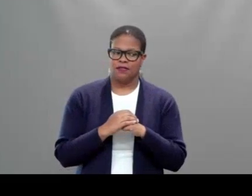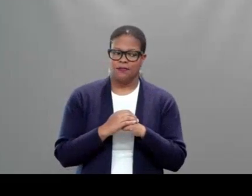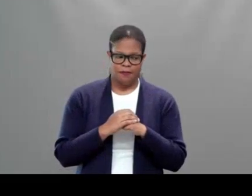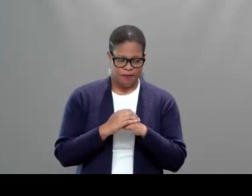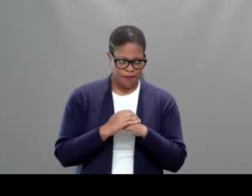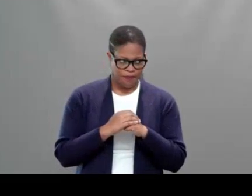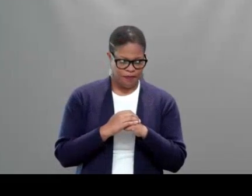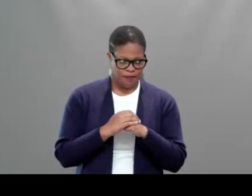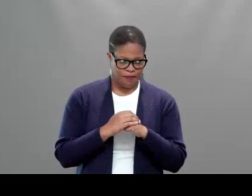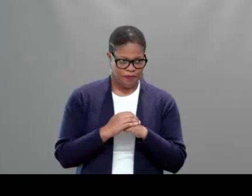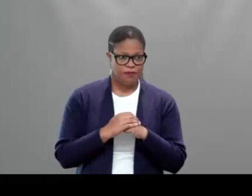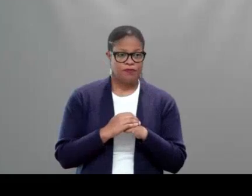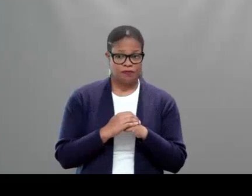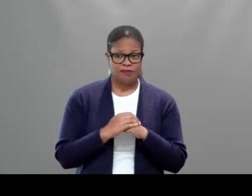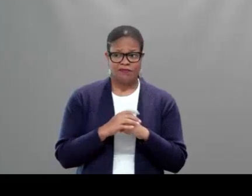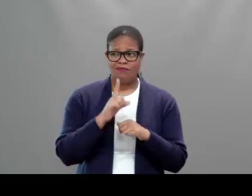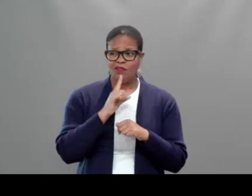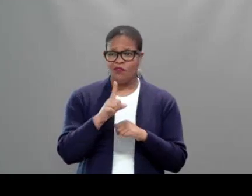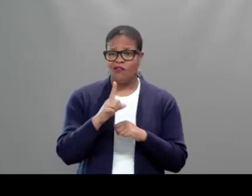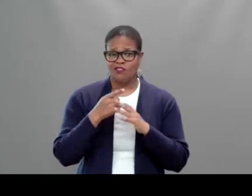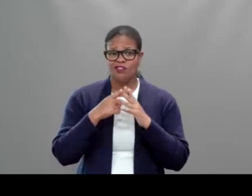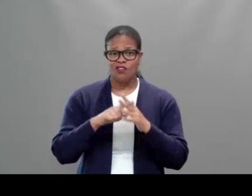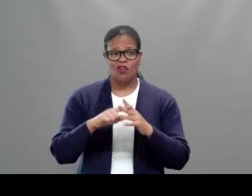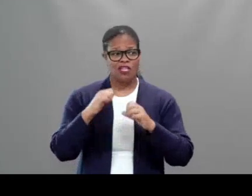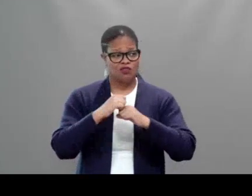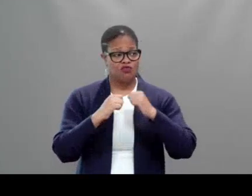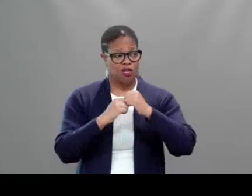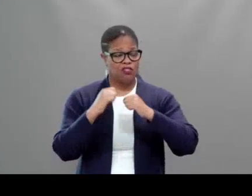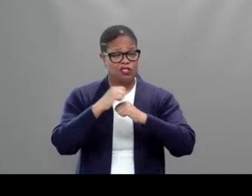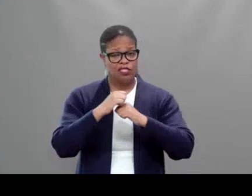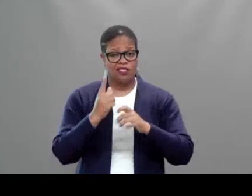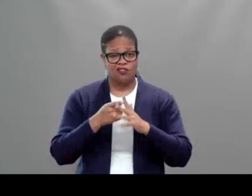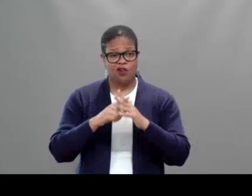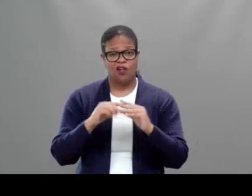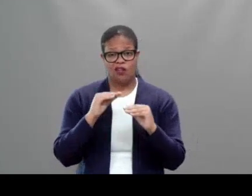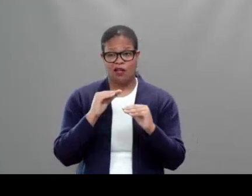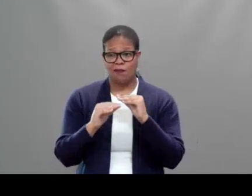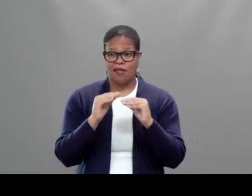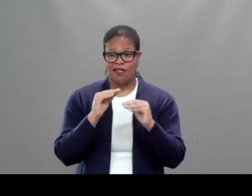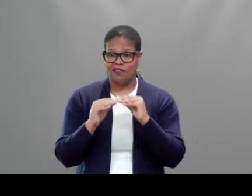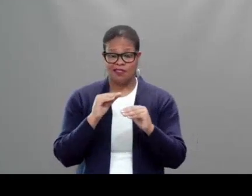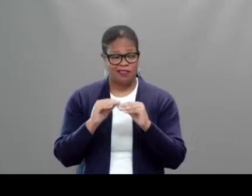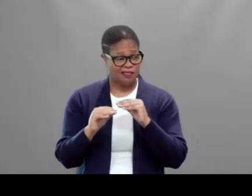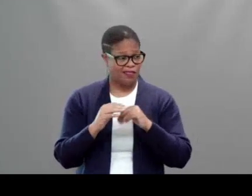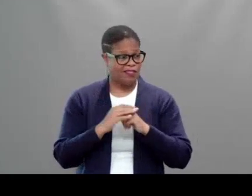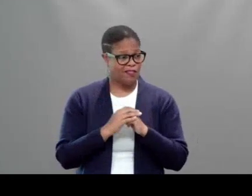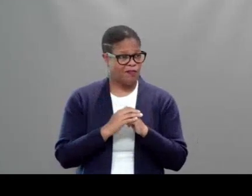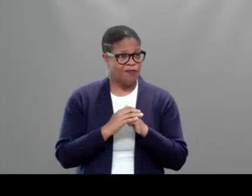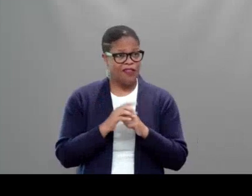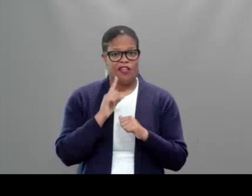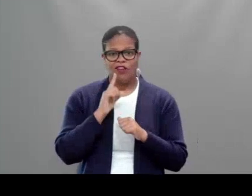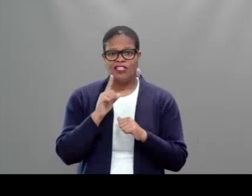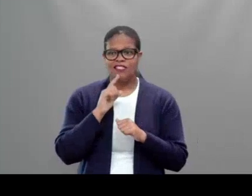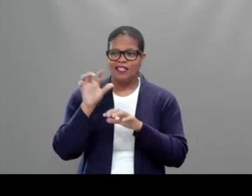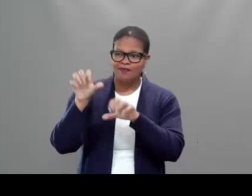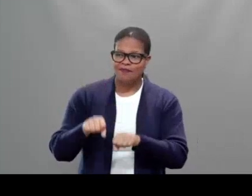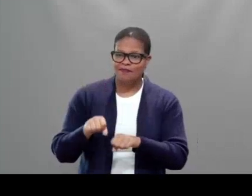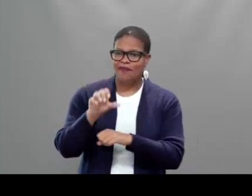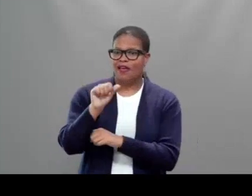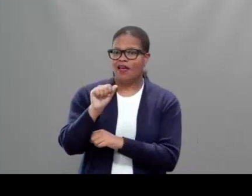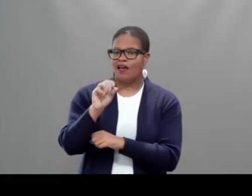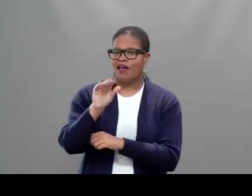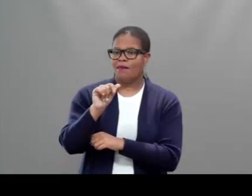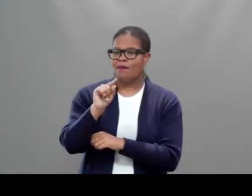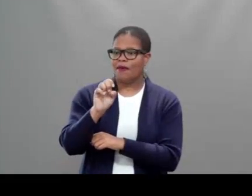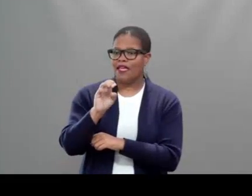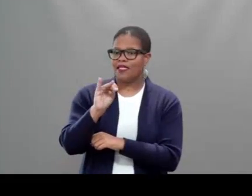started, or the construction has started on our maintenance garage. There is an abatement process